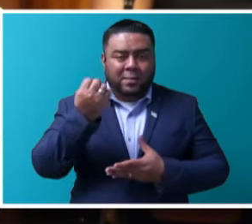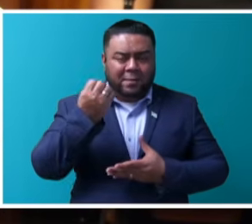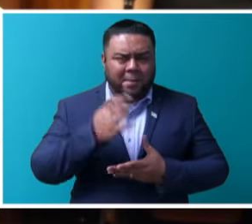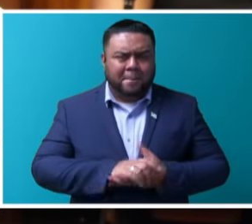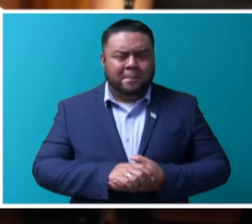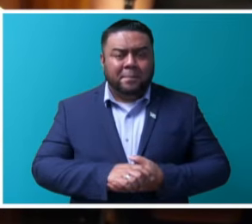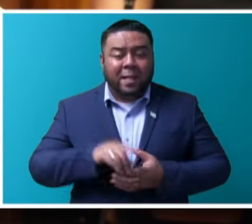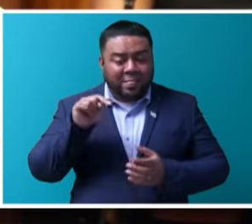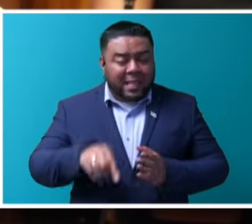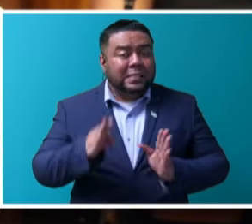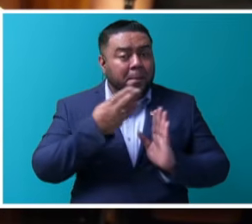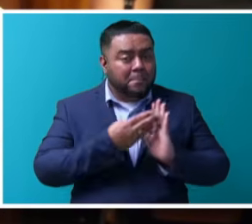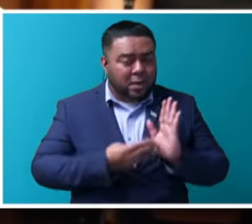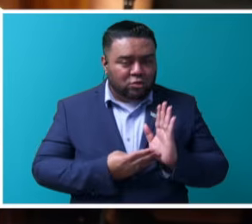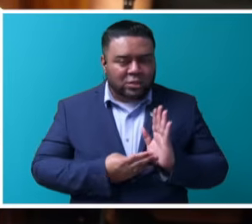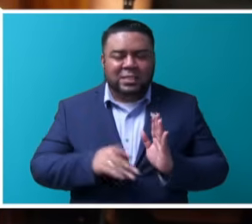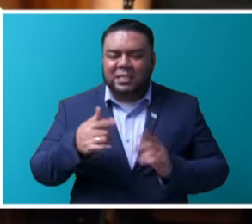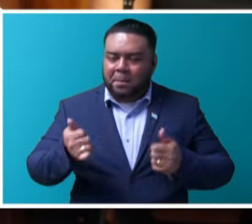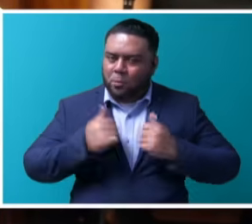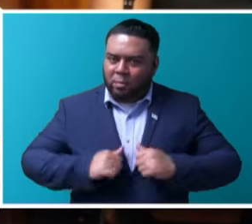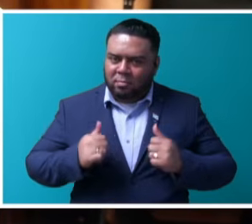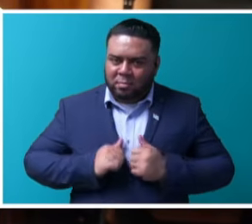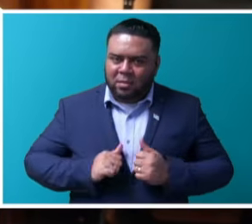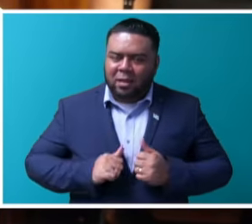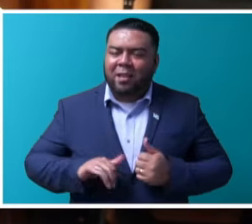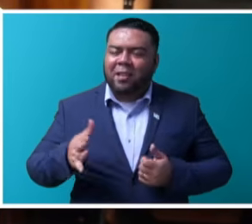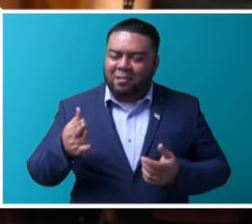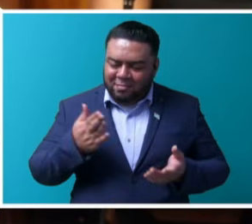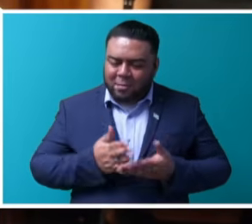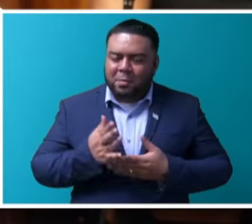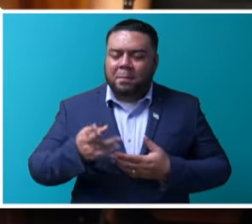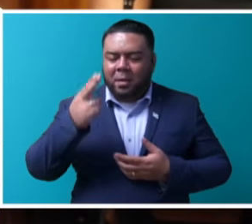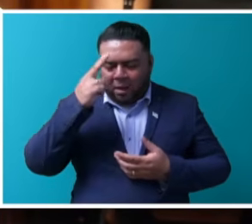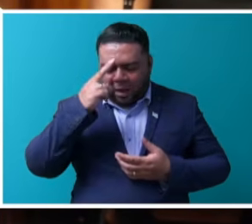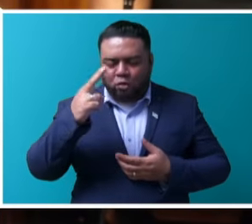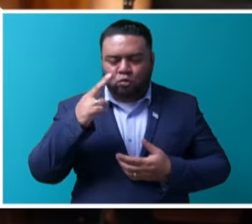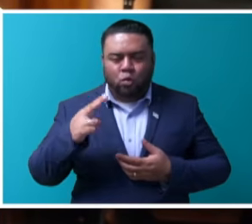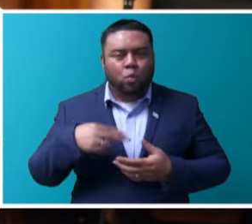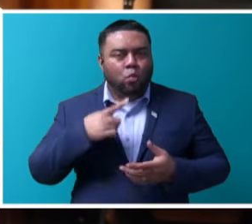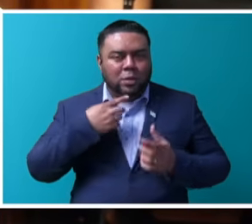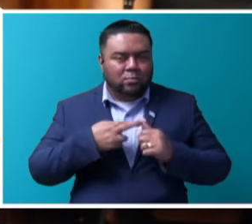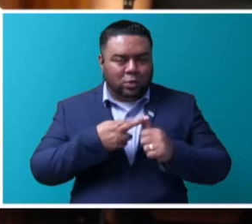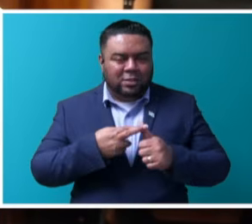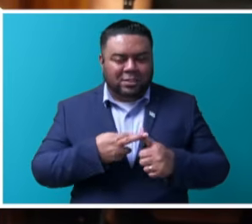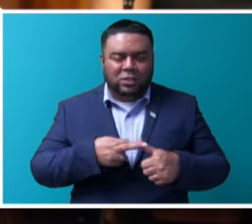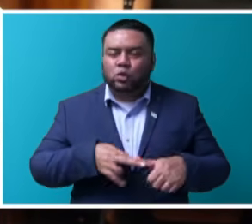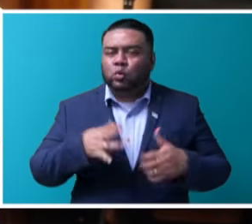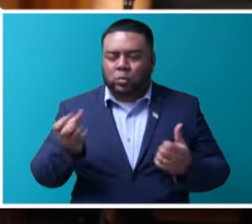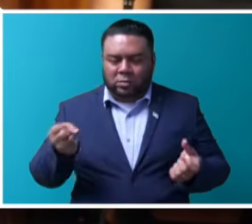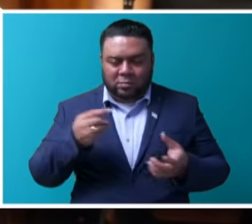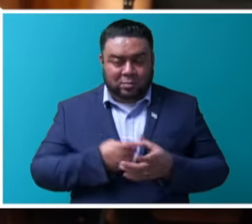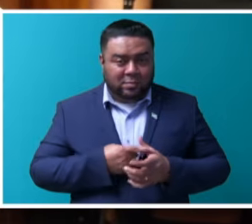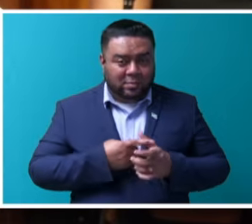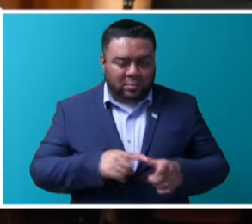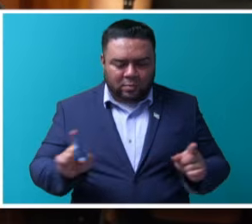This budget, Mr. Speaker, says is a practical and a deeply measured national response to these extraordinary circumstances